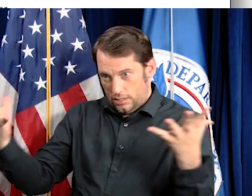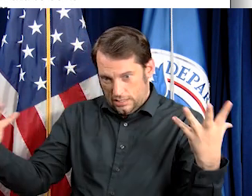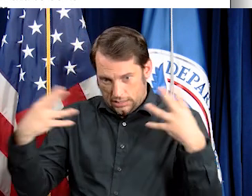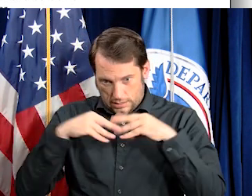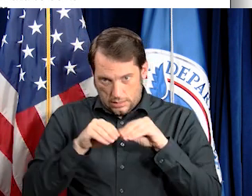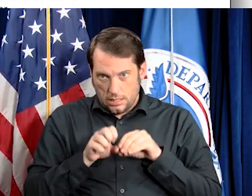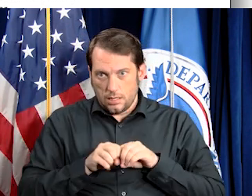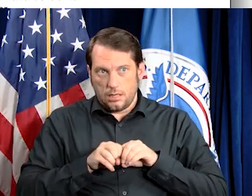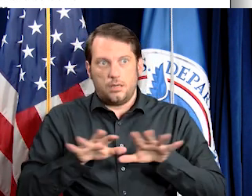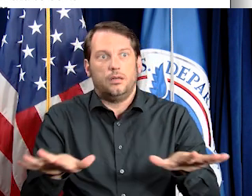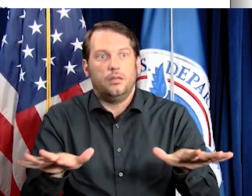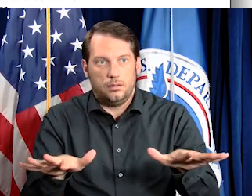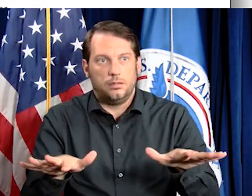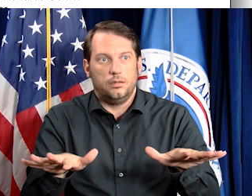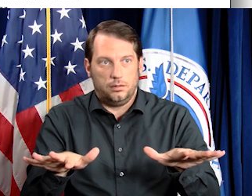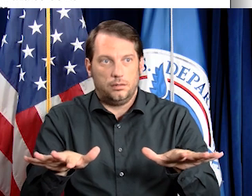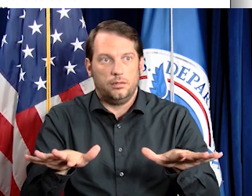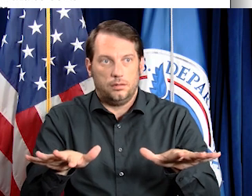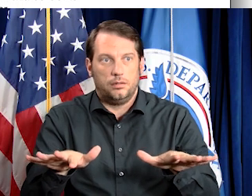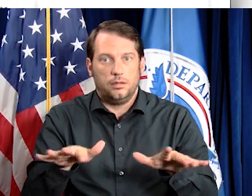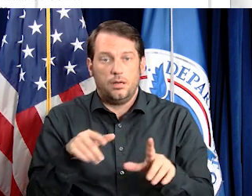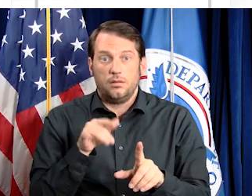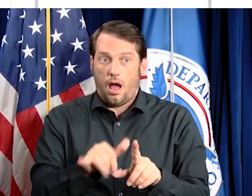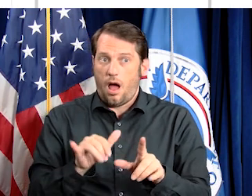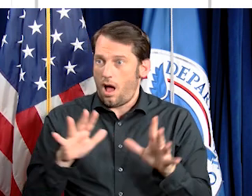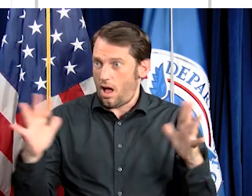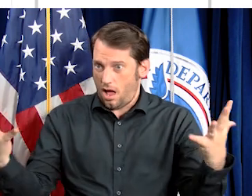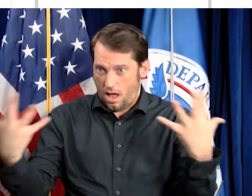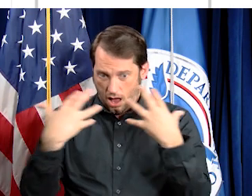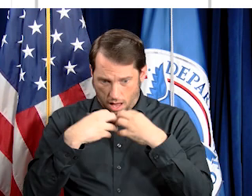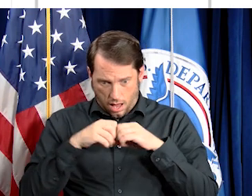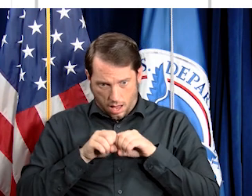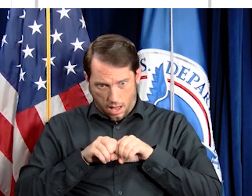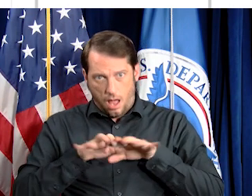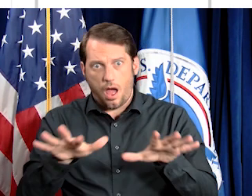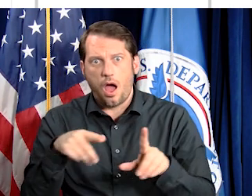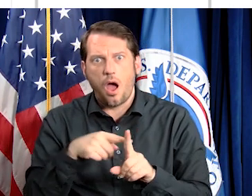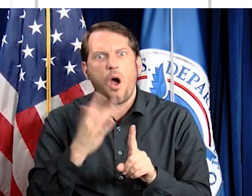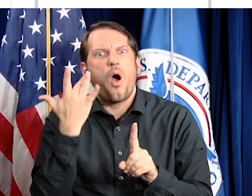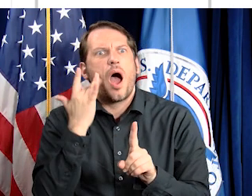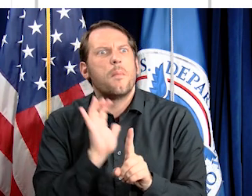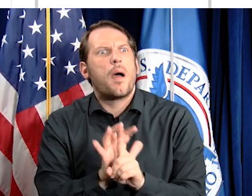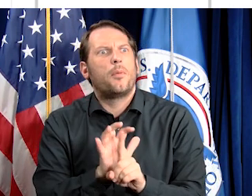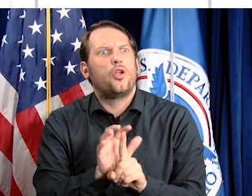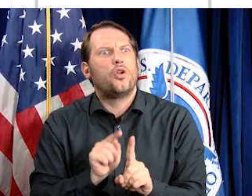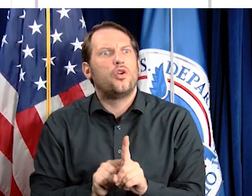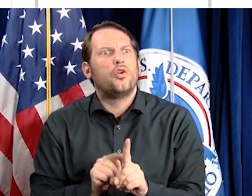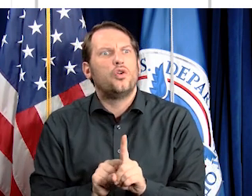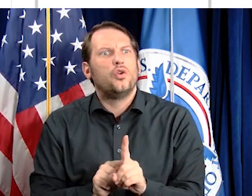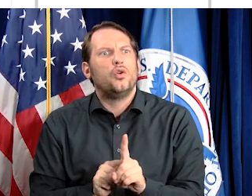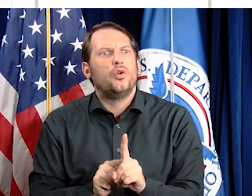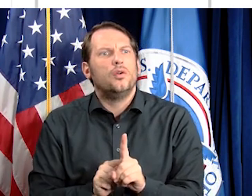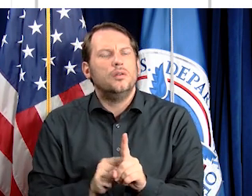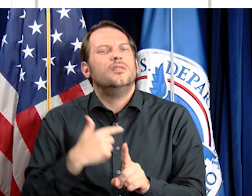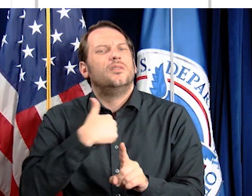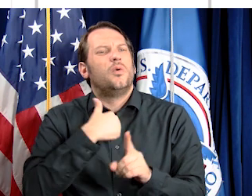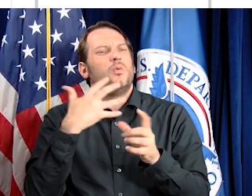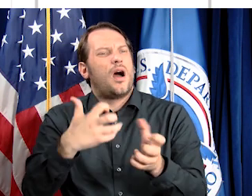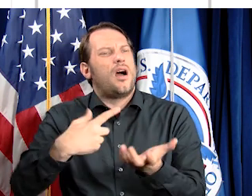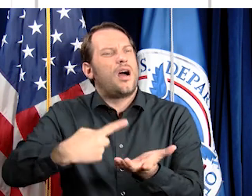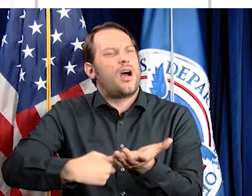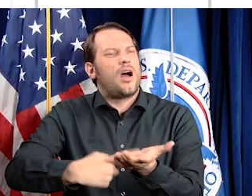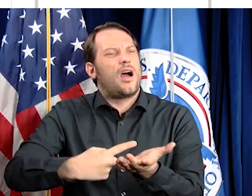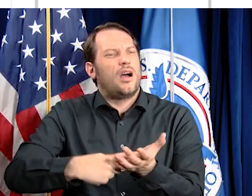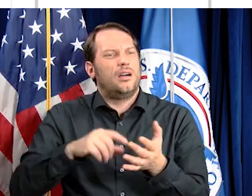more and why it's more of a buzzword these days. I also want to explain citizen science, because sometimes crowdsourcing seems to be a more